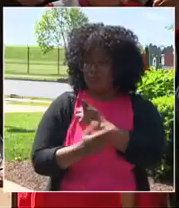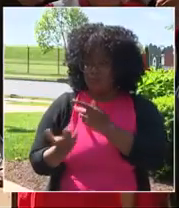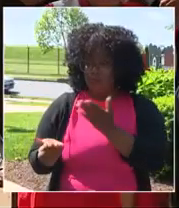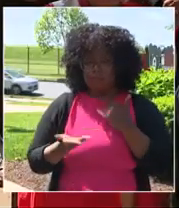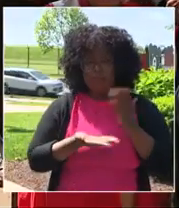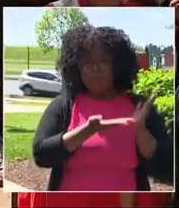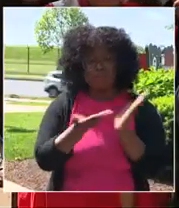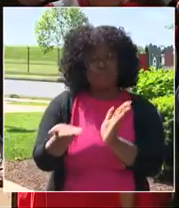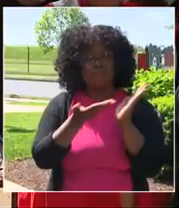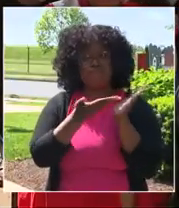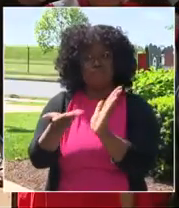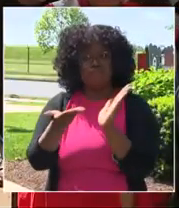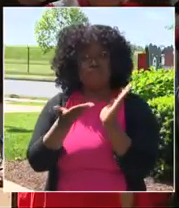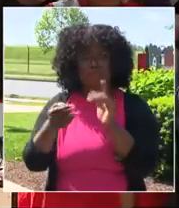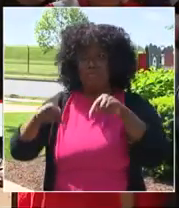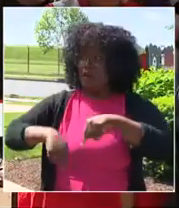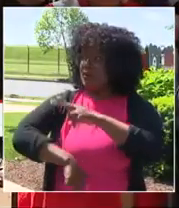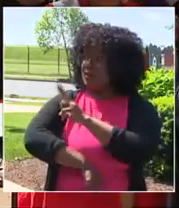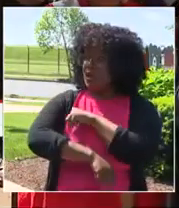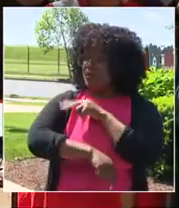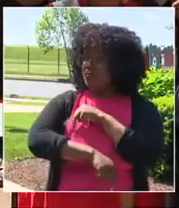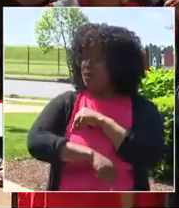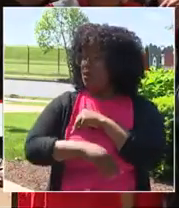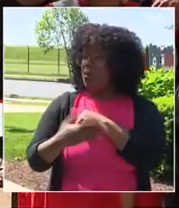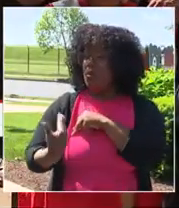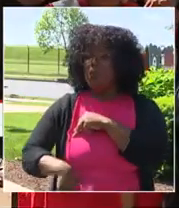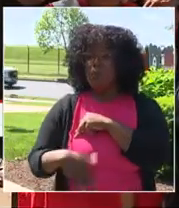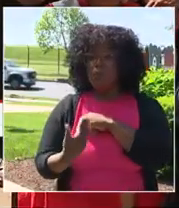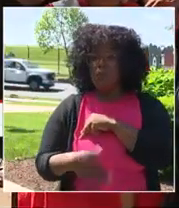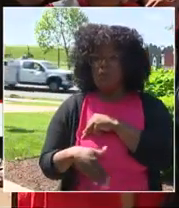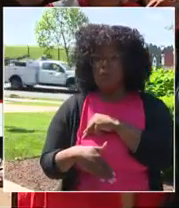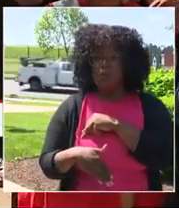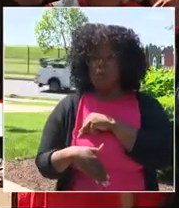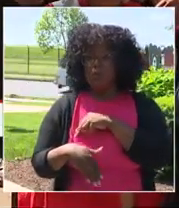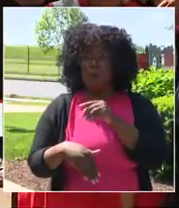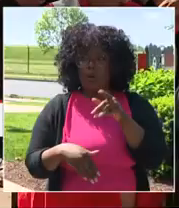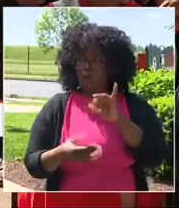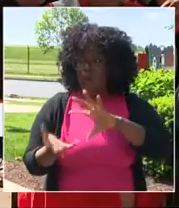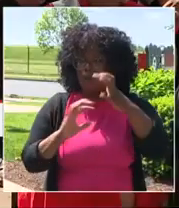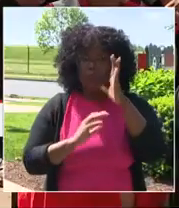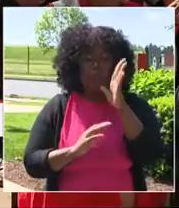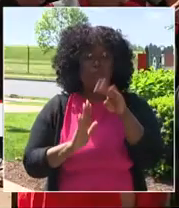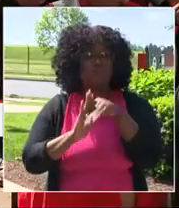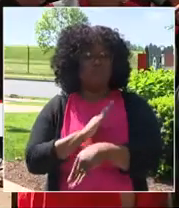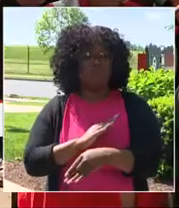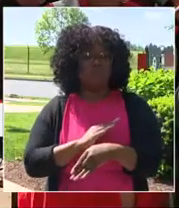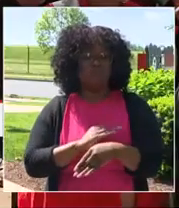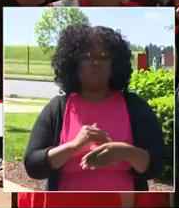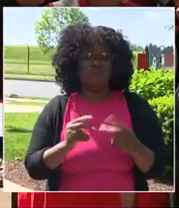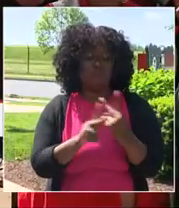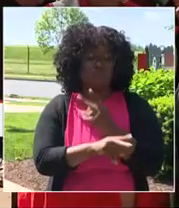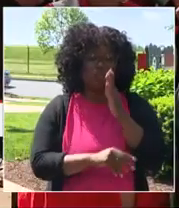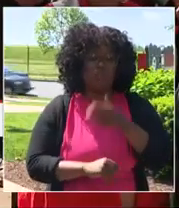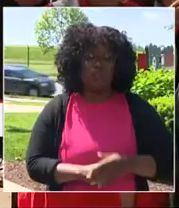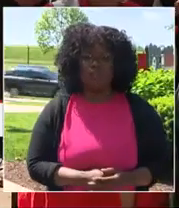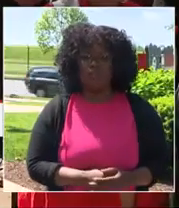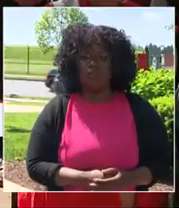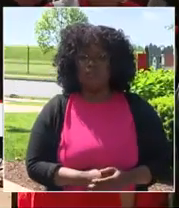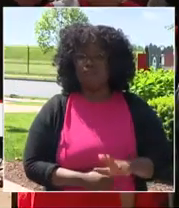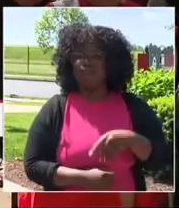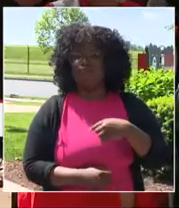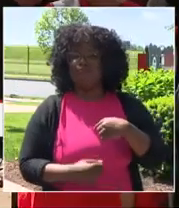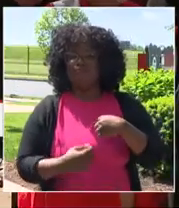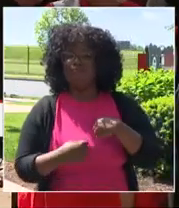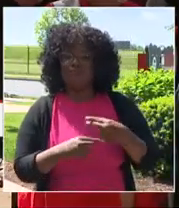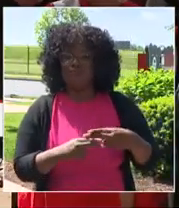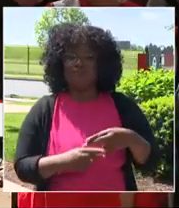a very bad place. I'm John Donnelly, Chief of the District of Columbia Fire and Emergency Medical Department. I also